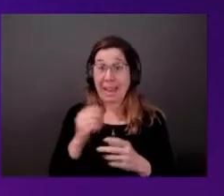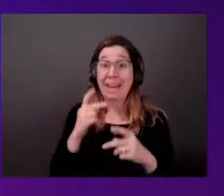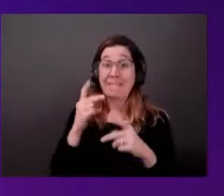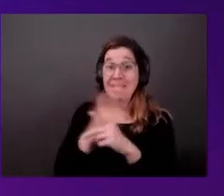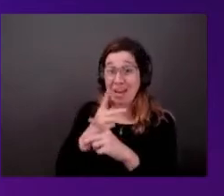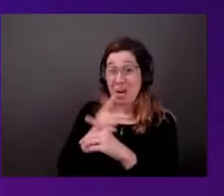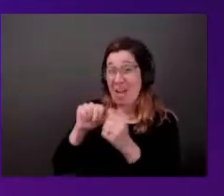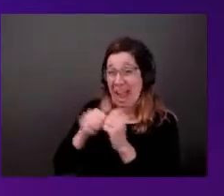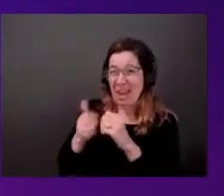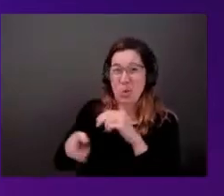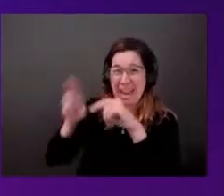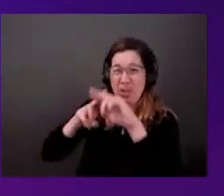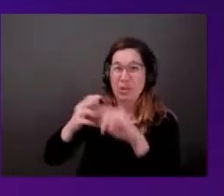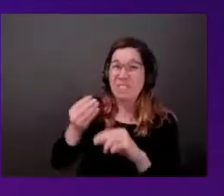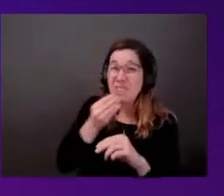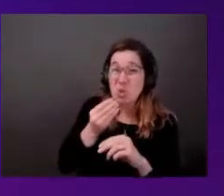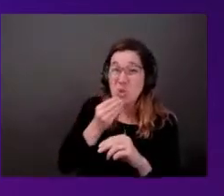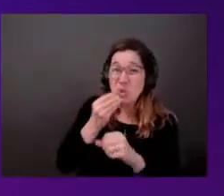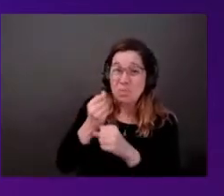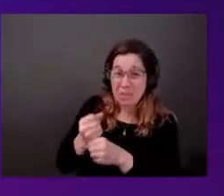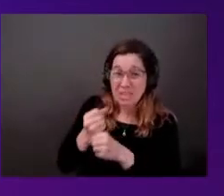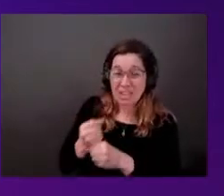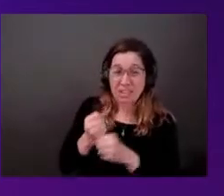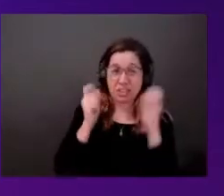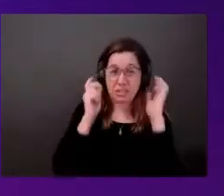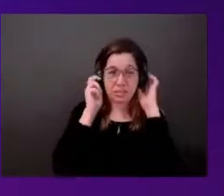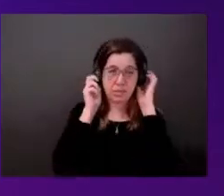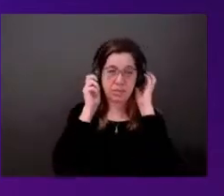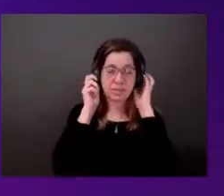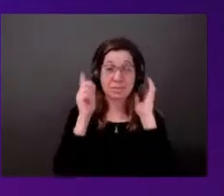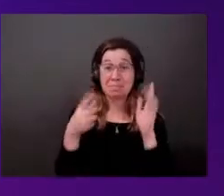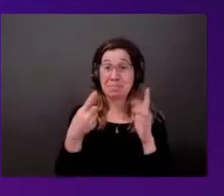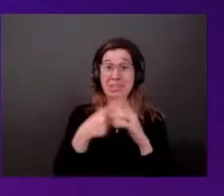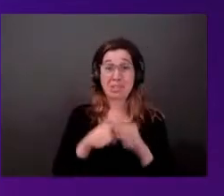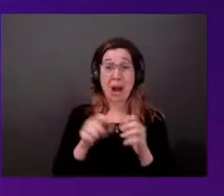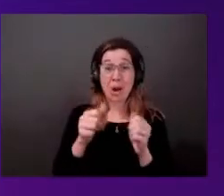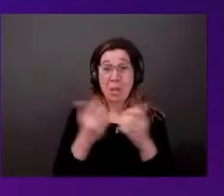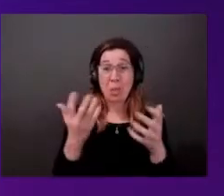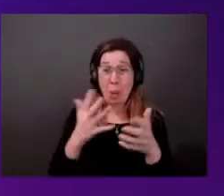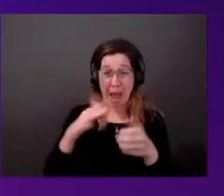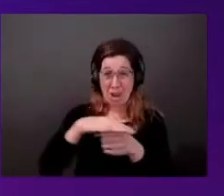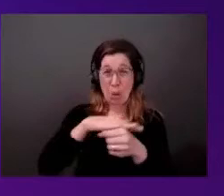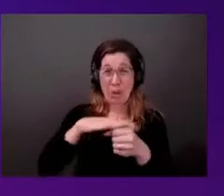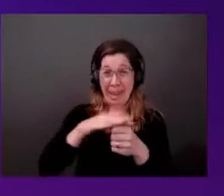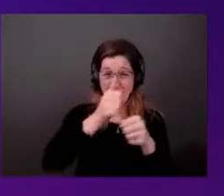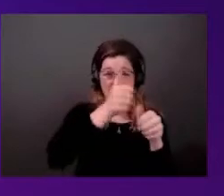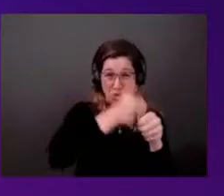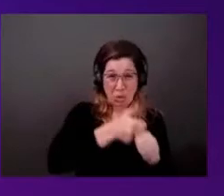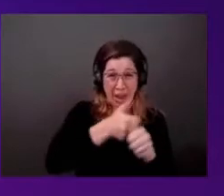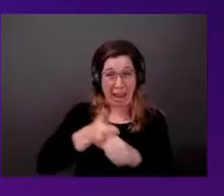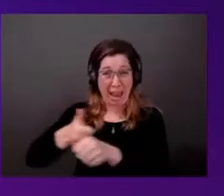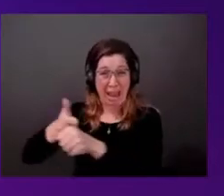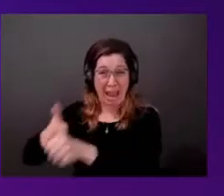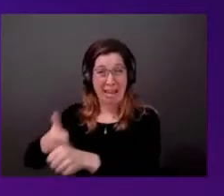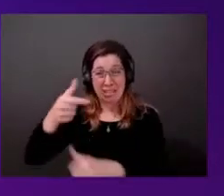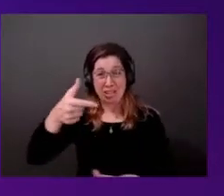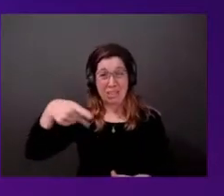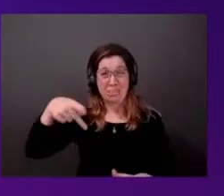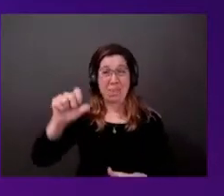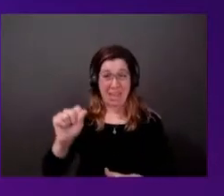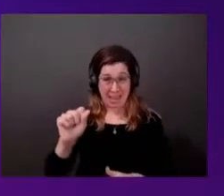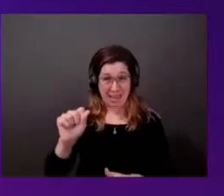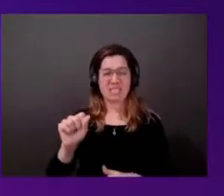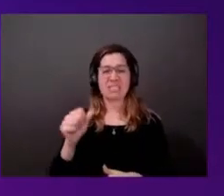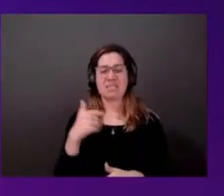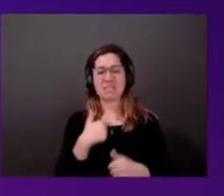been on this journey a number of years, but it really started with location tracking of the tractors in the field using GPS. And then as we got more sensors